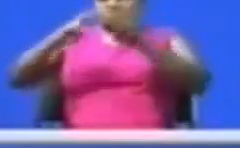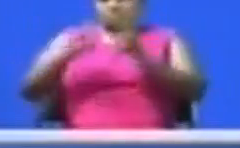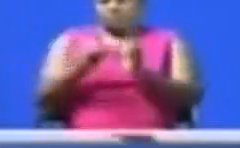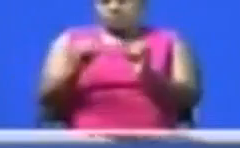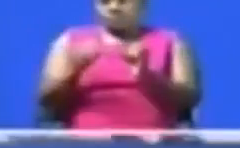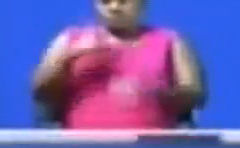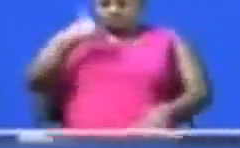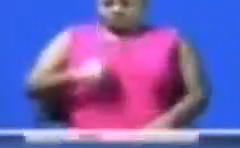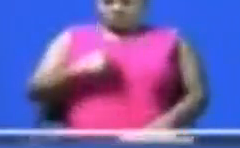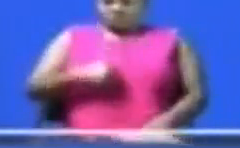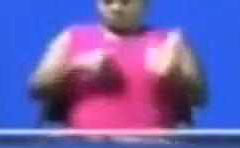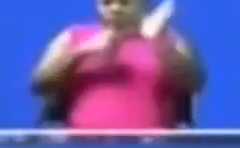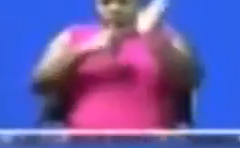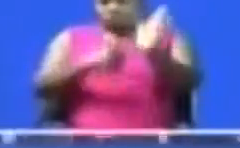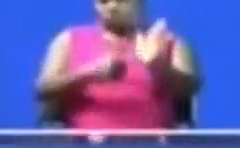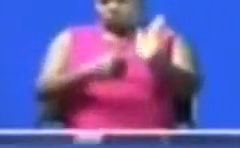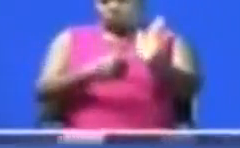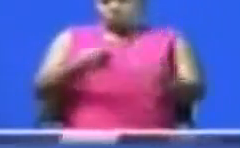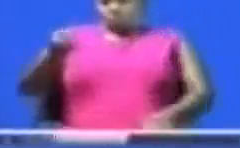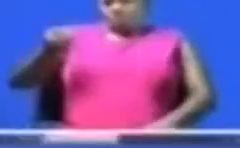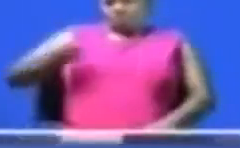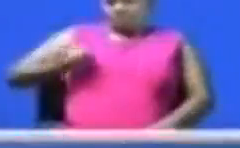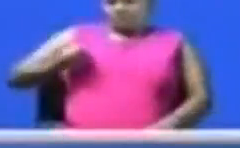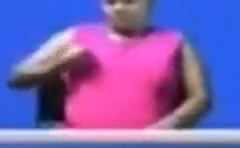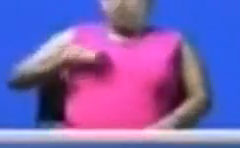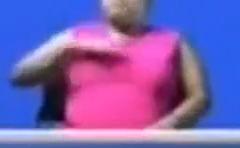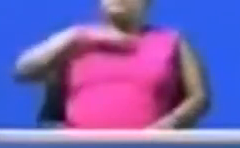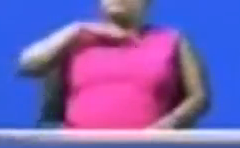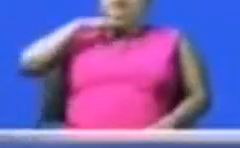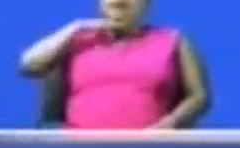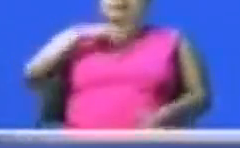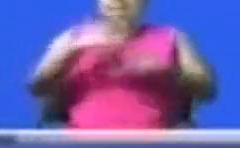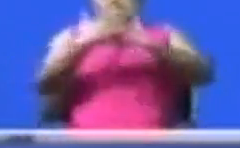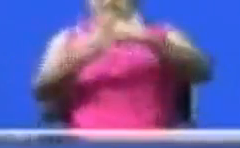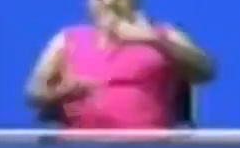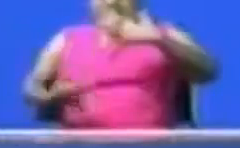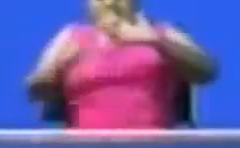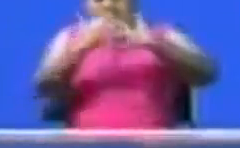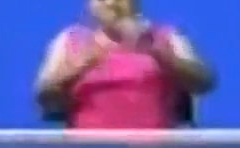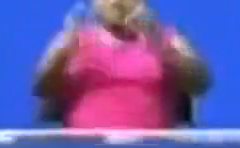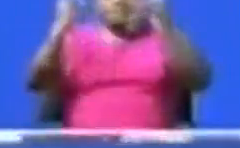Postmortem examination report indicate that Ivy Wangeshi died from excessive bleeding. Elvis Costa.